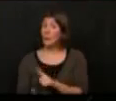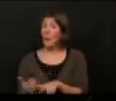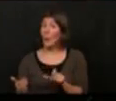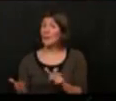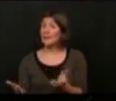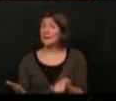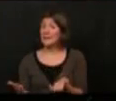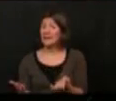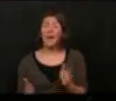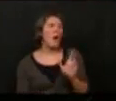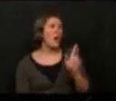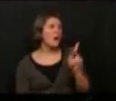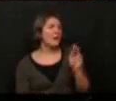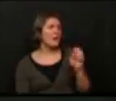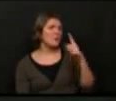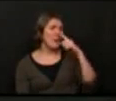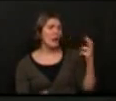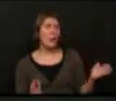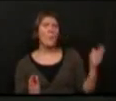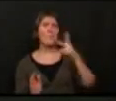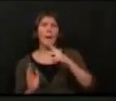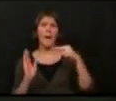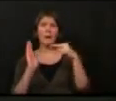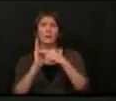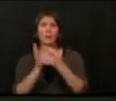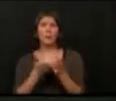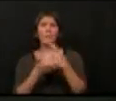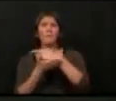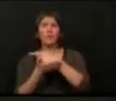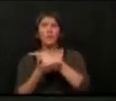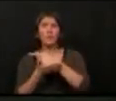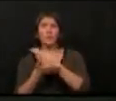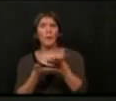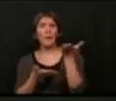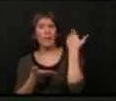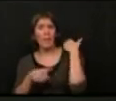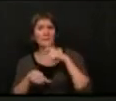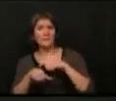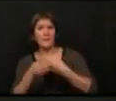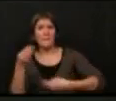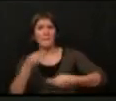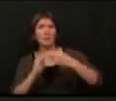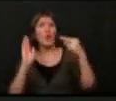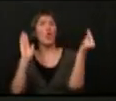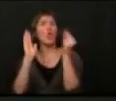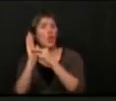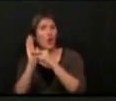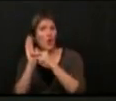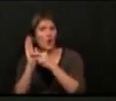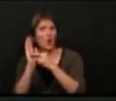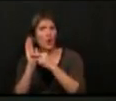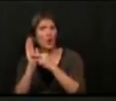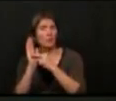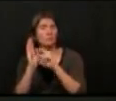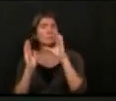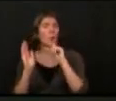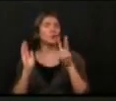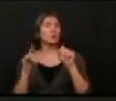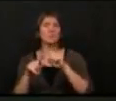can we review? Can you go back and review some of the things that were proposed last time and see if they're still? I know they